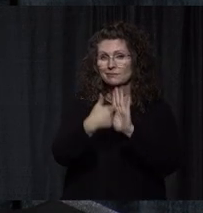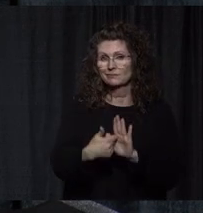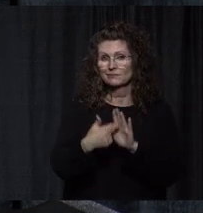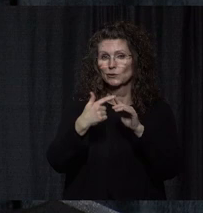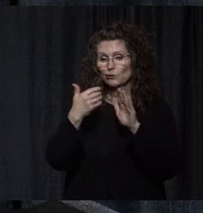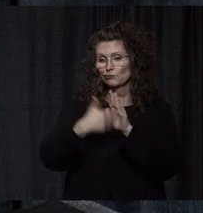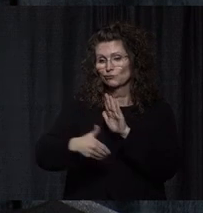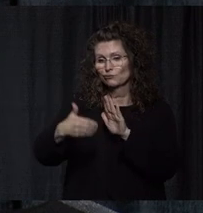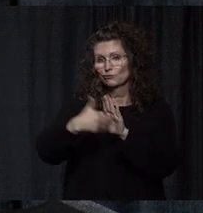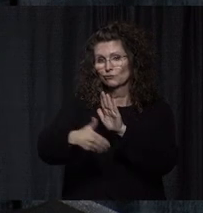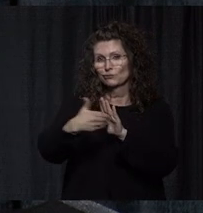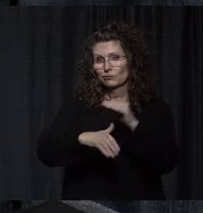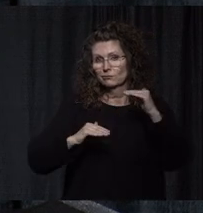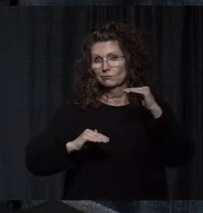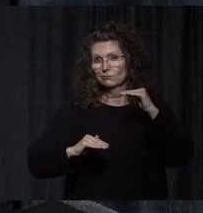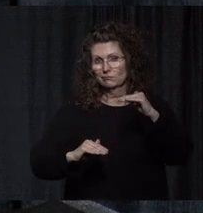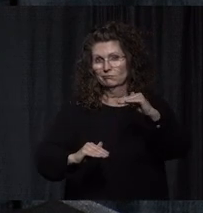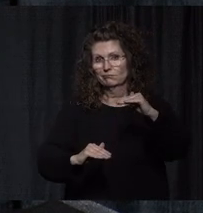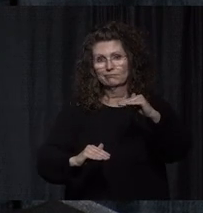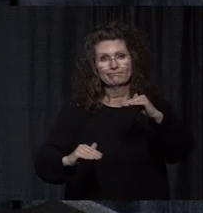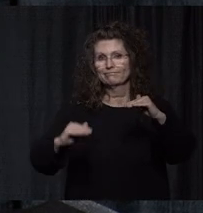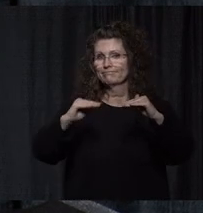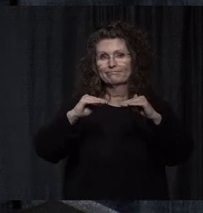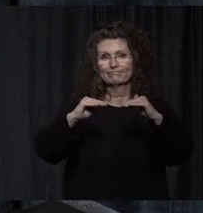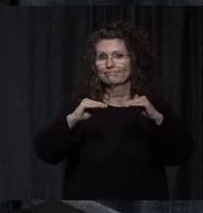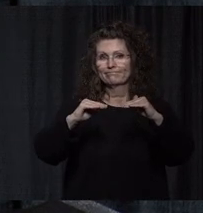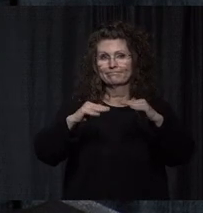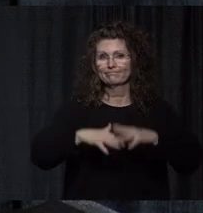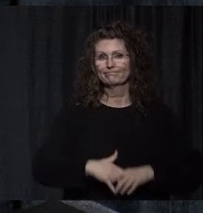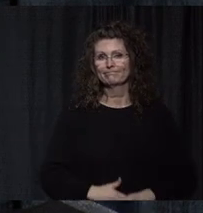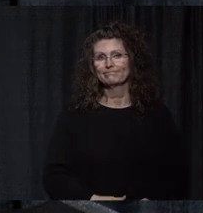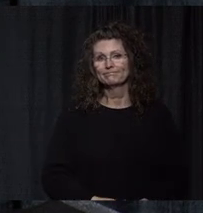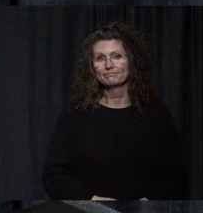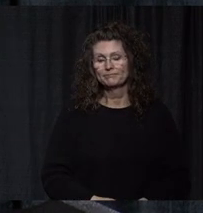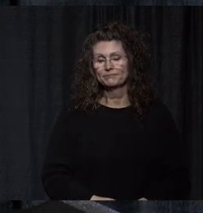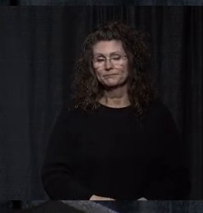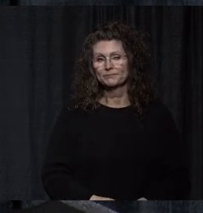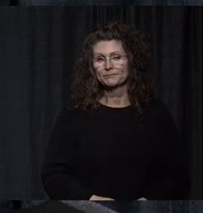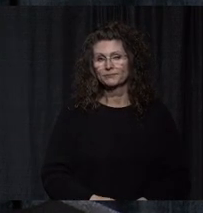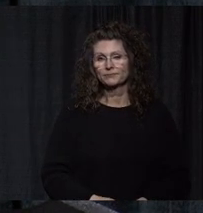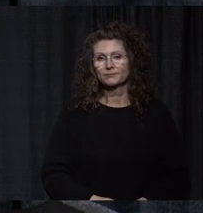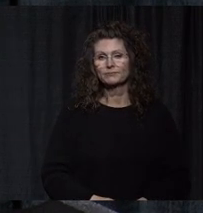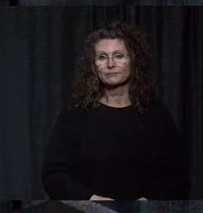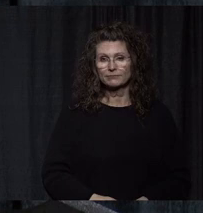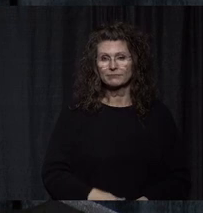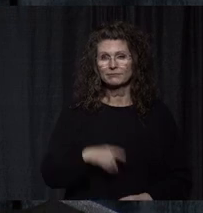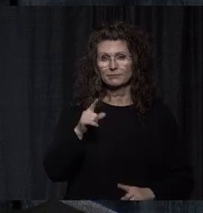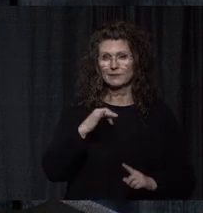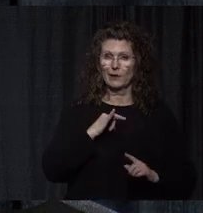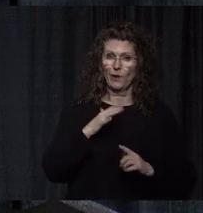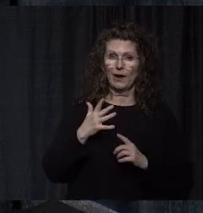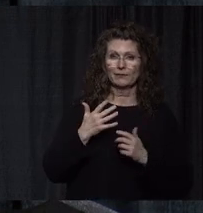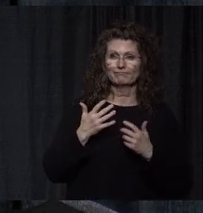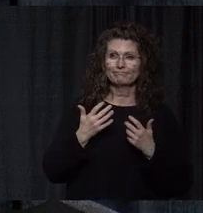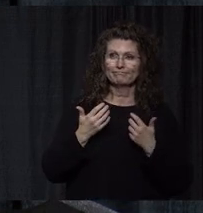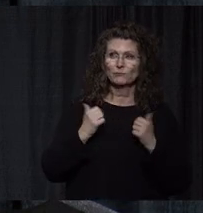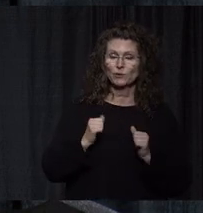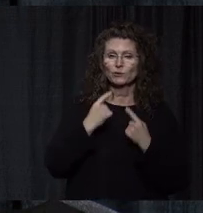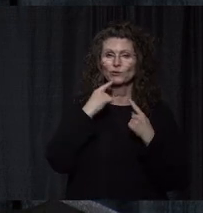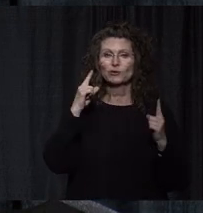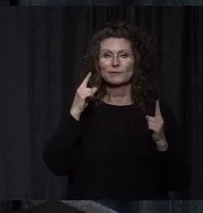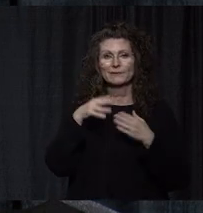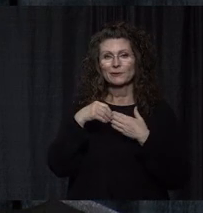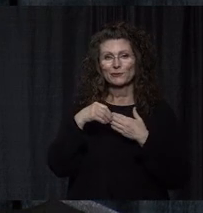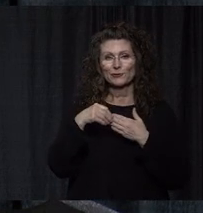replicate inequality. This is how I strove to leadership. this